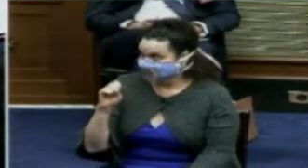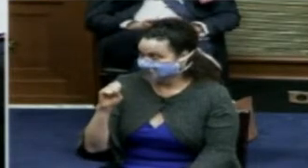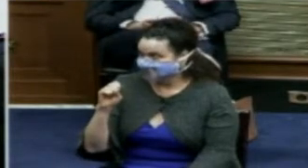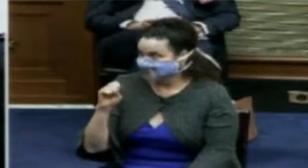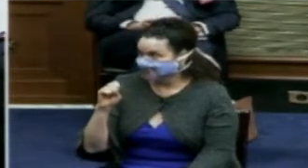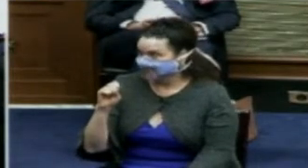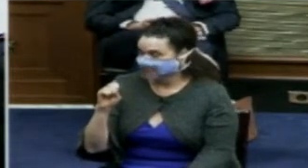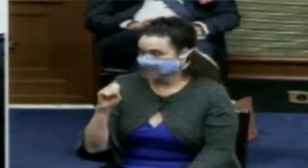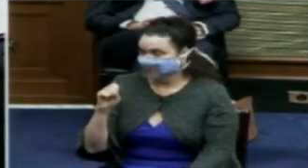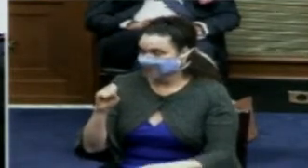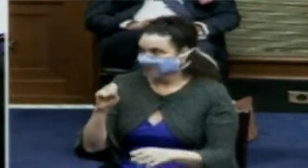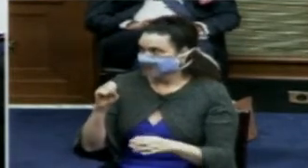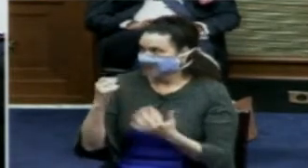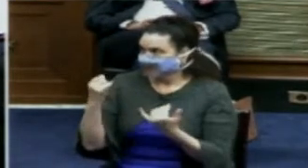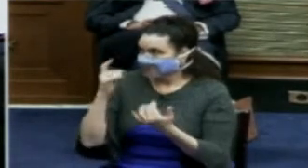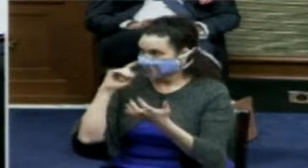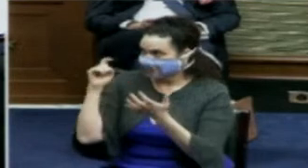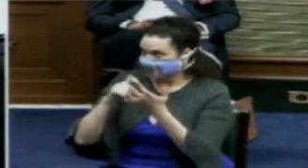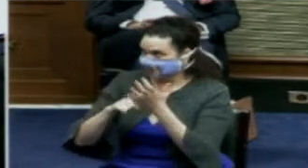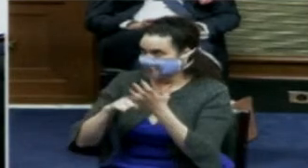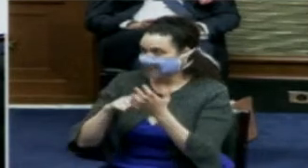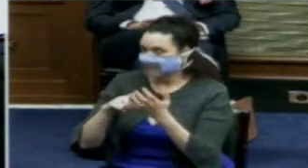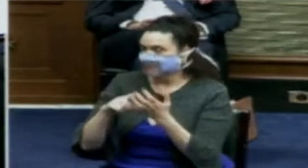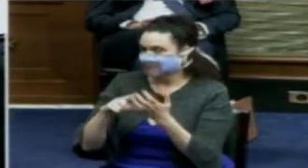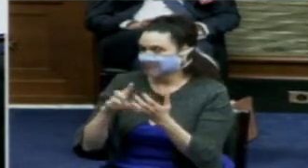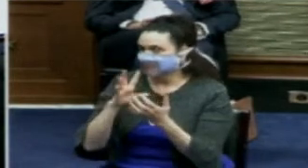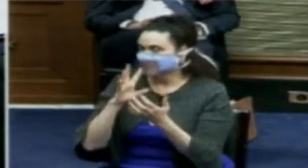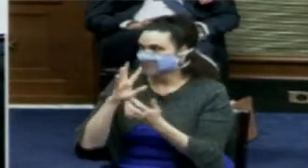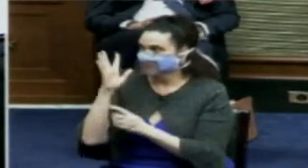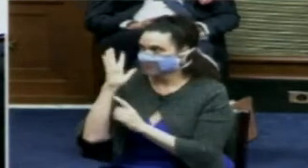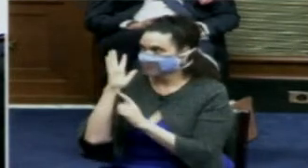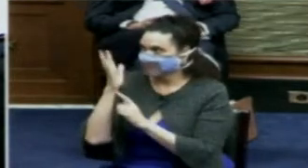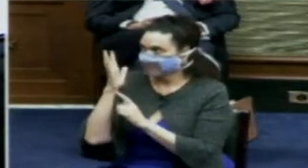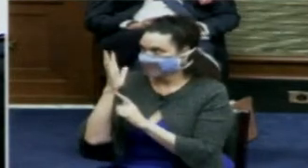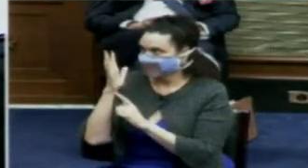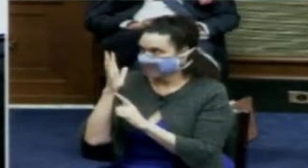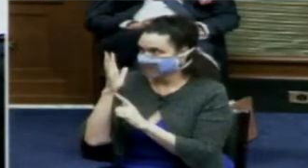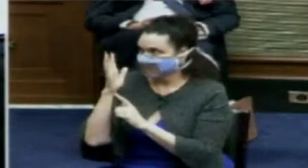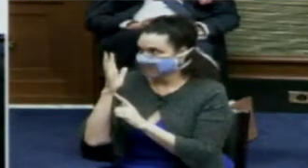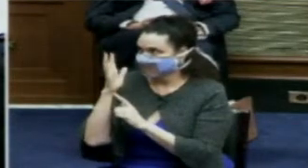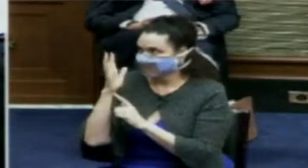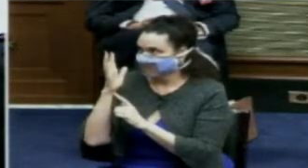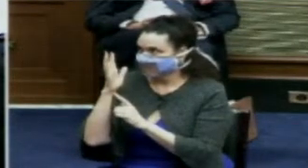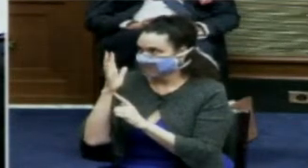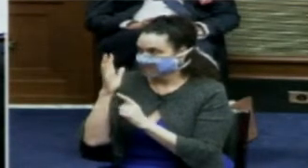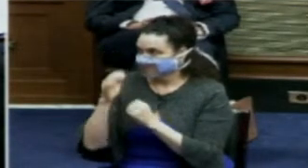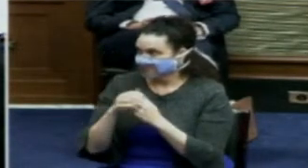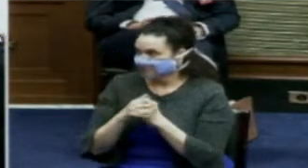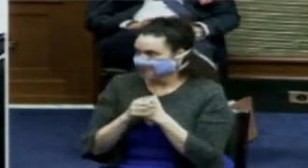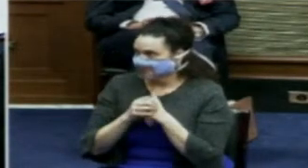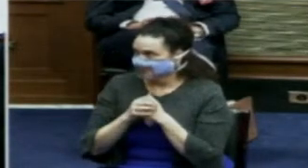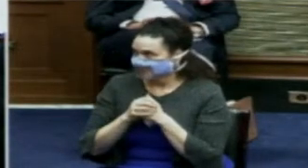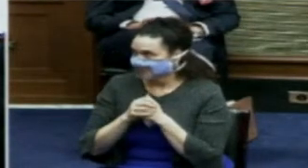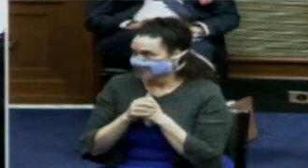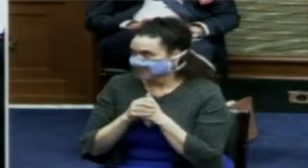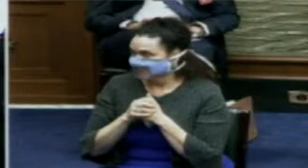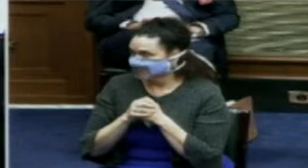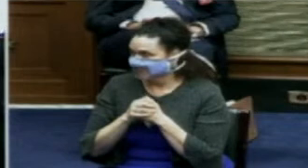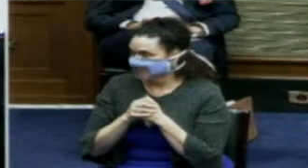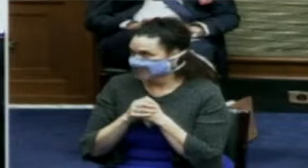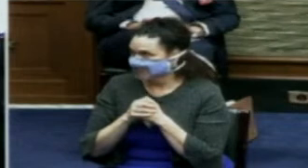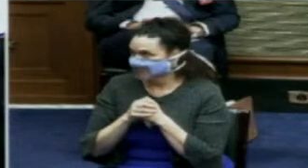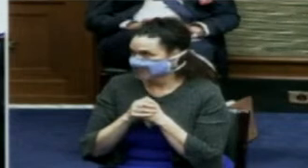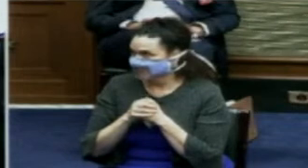Mr. Higgins, you're now recognized for 5 minutes as we solve the technical problem of Mr. Johnson. He's not